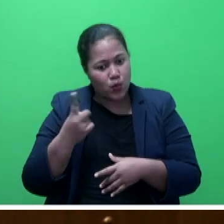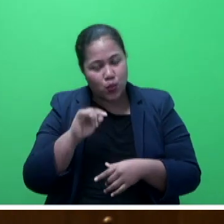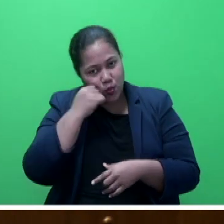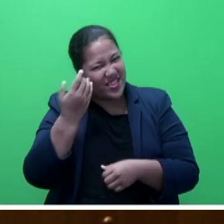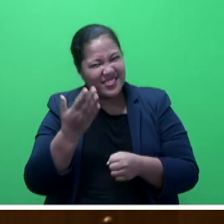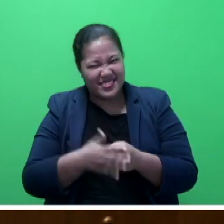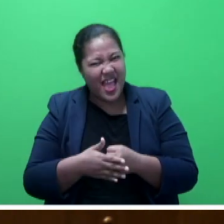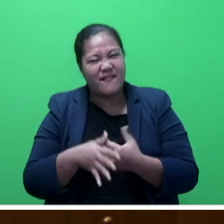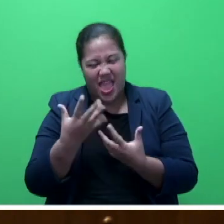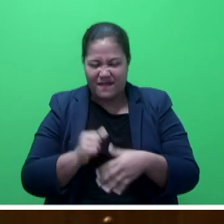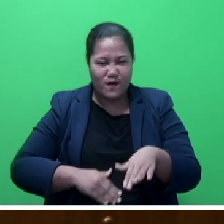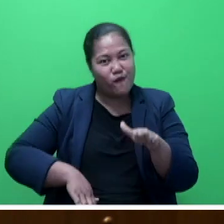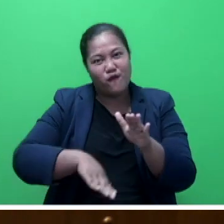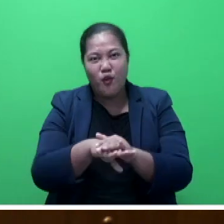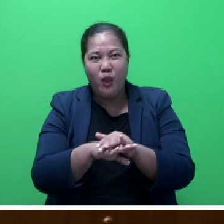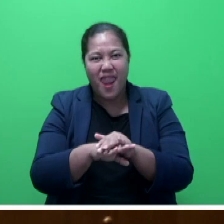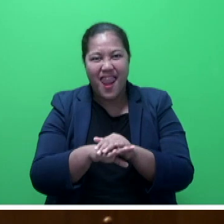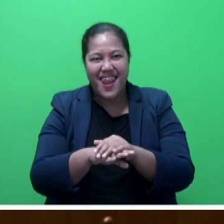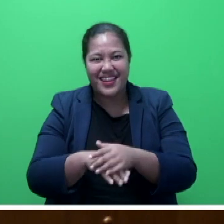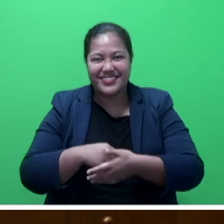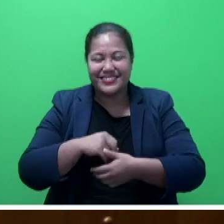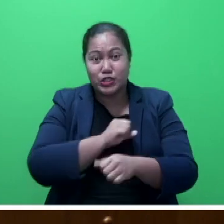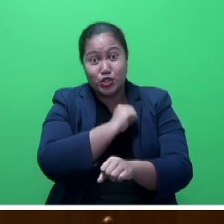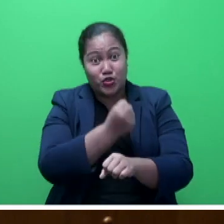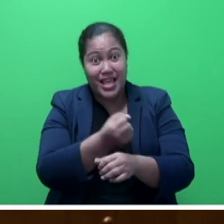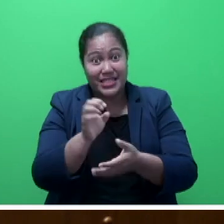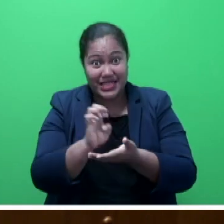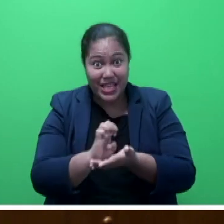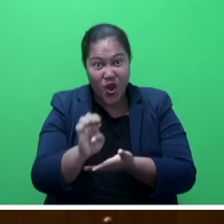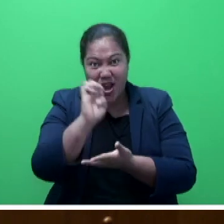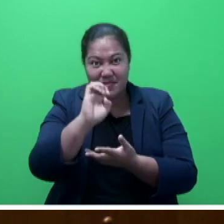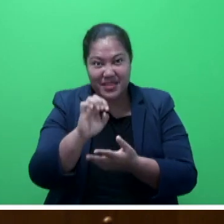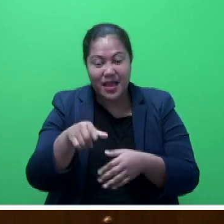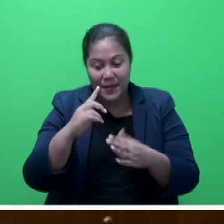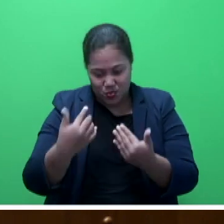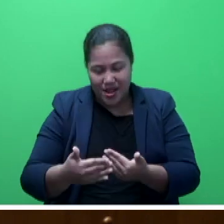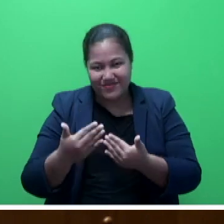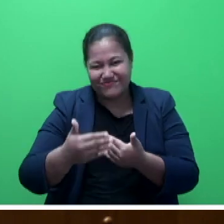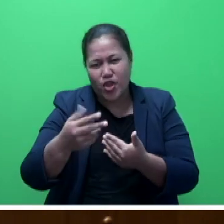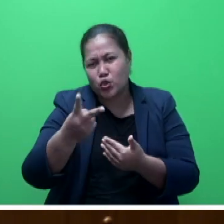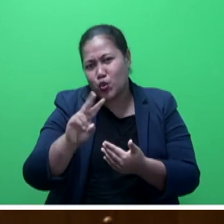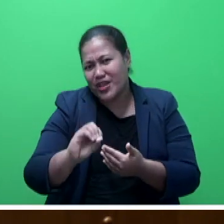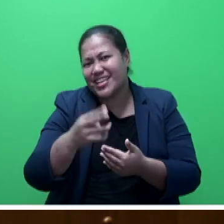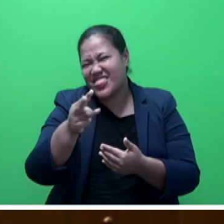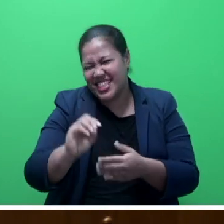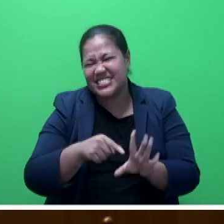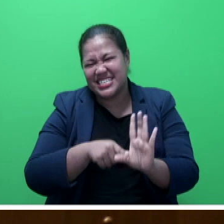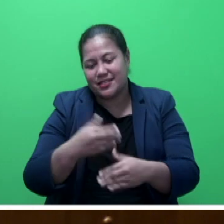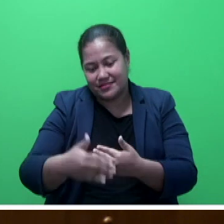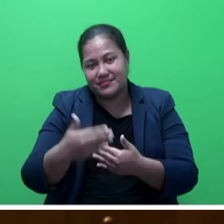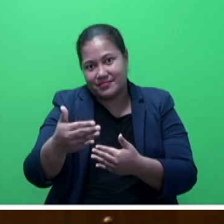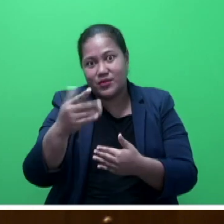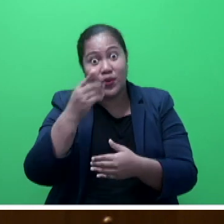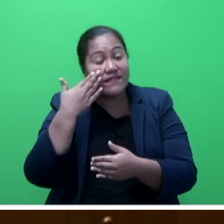full strength of our economy. And 10, 20, even 30 years from now, we will find ourselves lagging